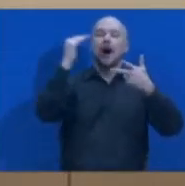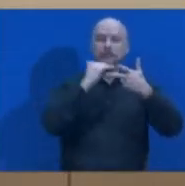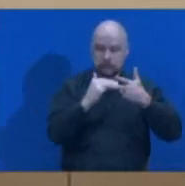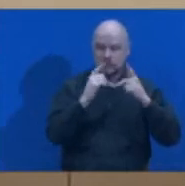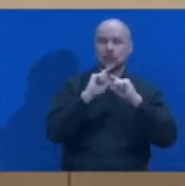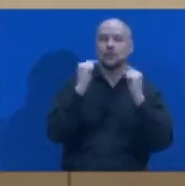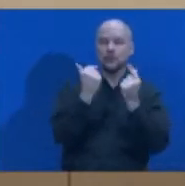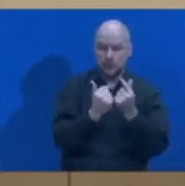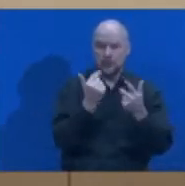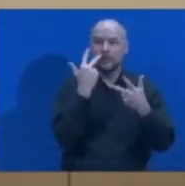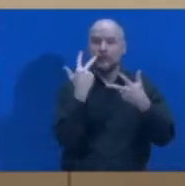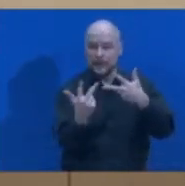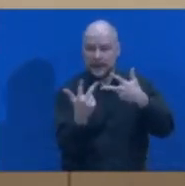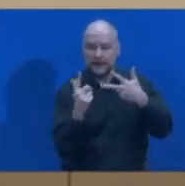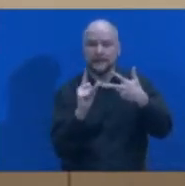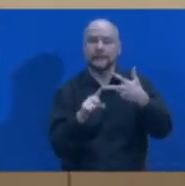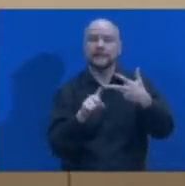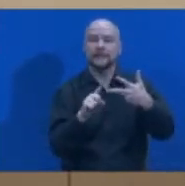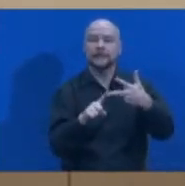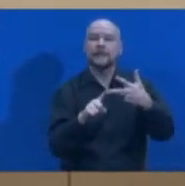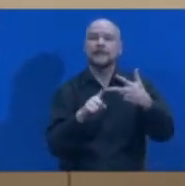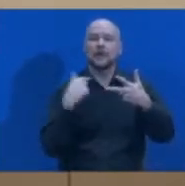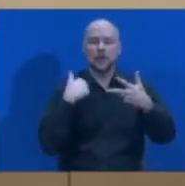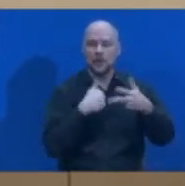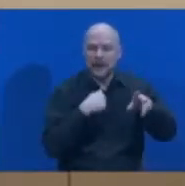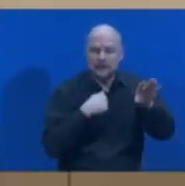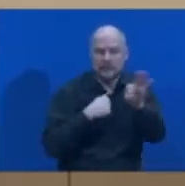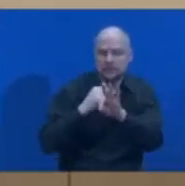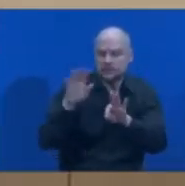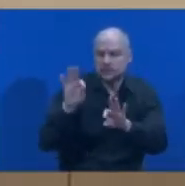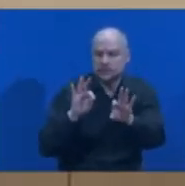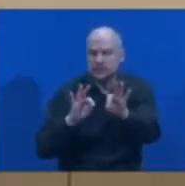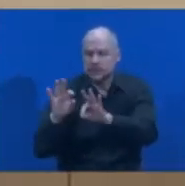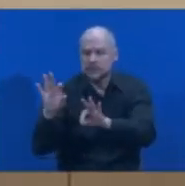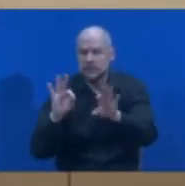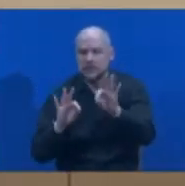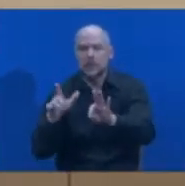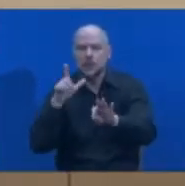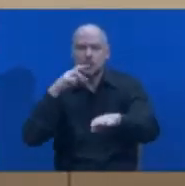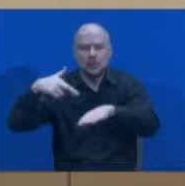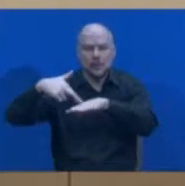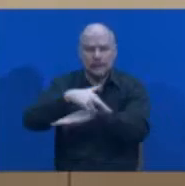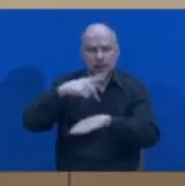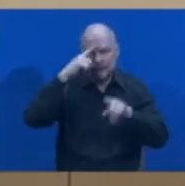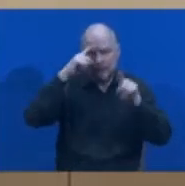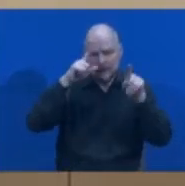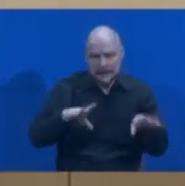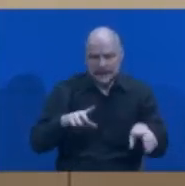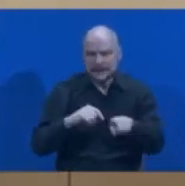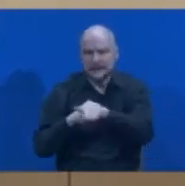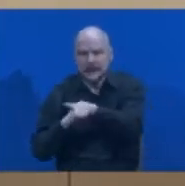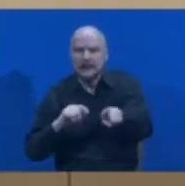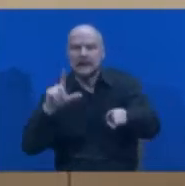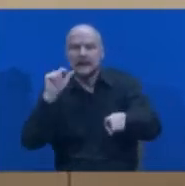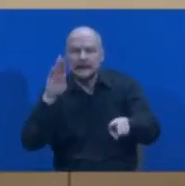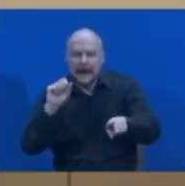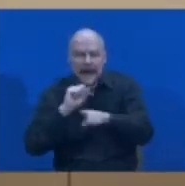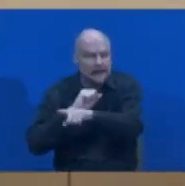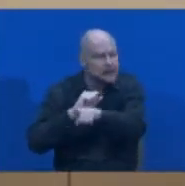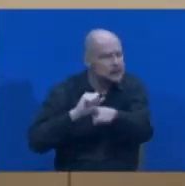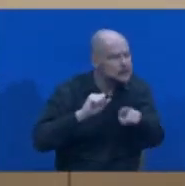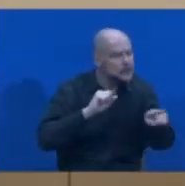infrastructures in our community and are prioritized and referred for testing by public health for